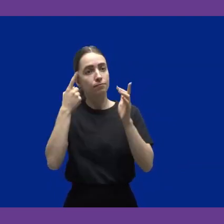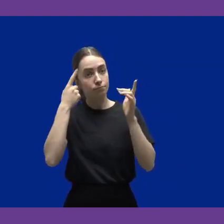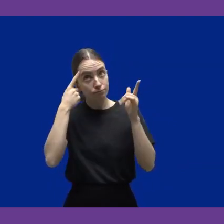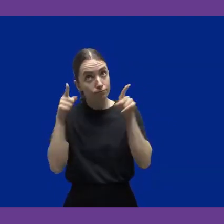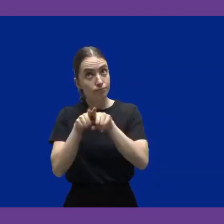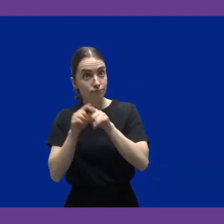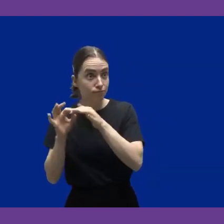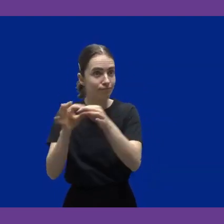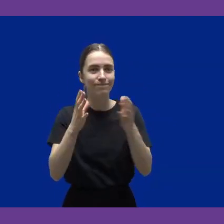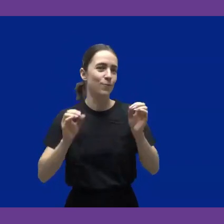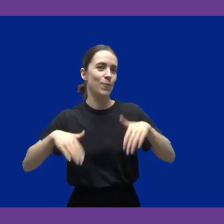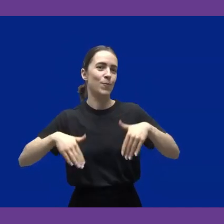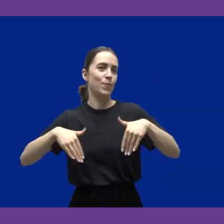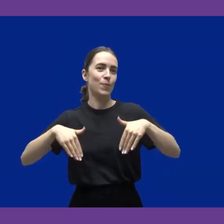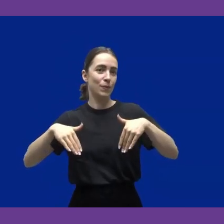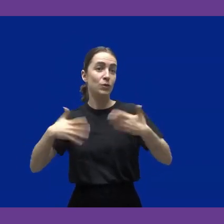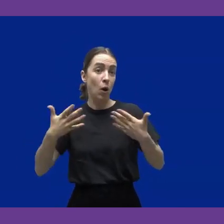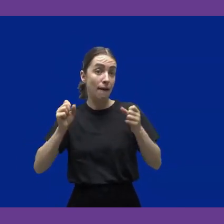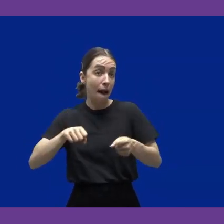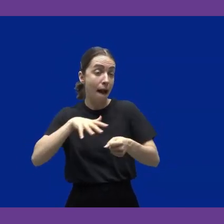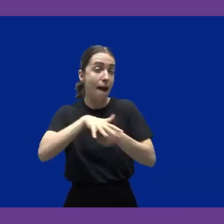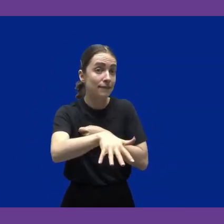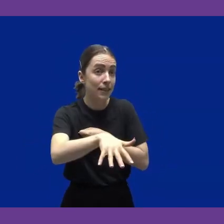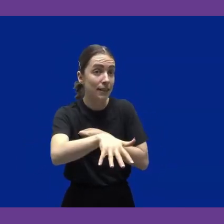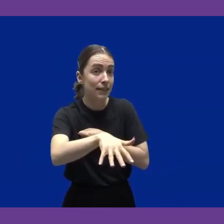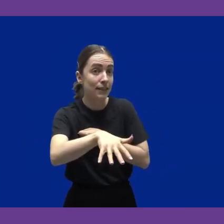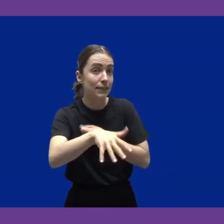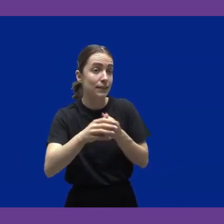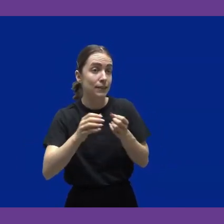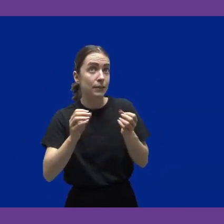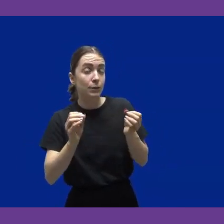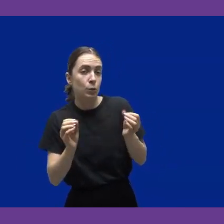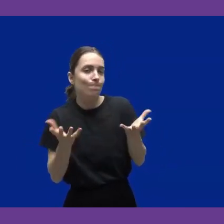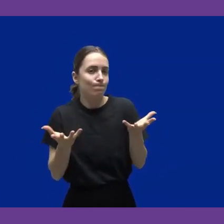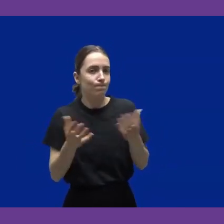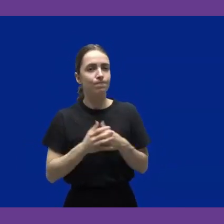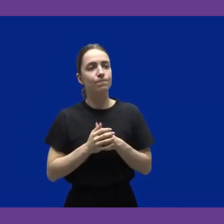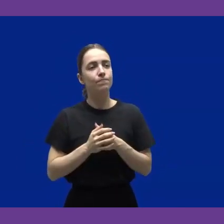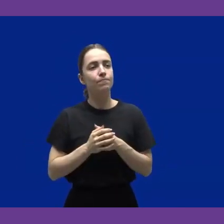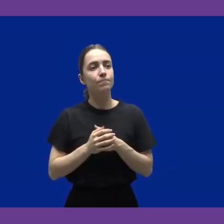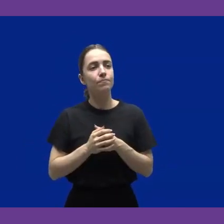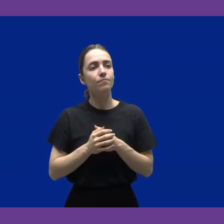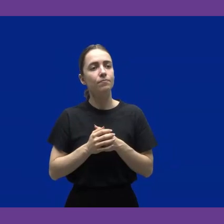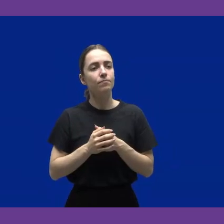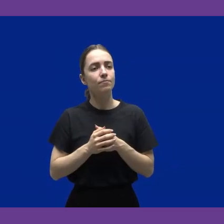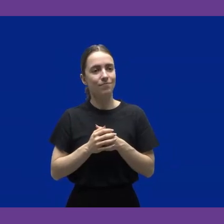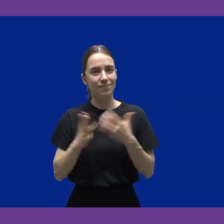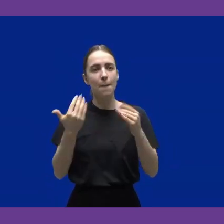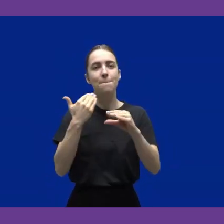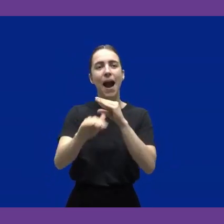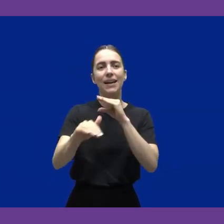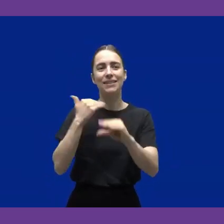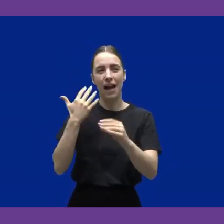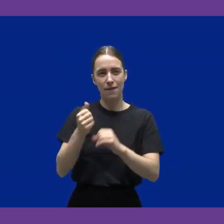of application and about emails. And I would say emails are generally considered electronic